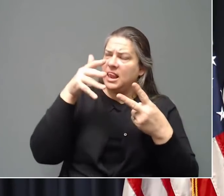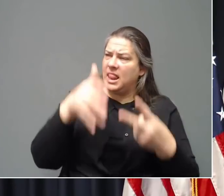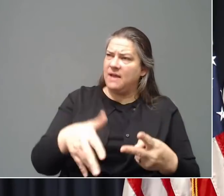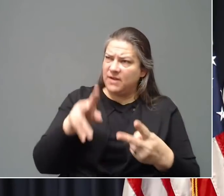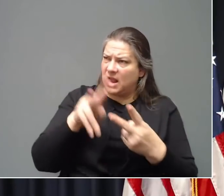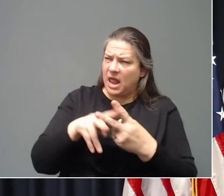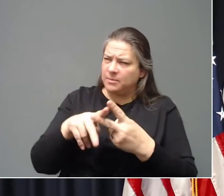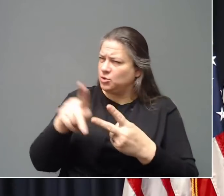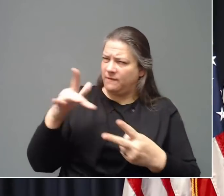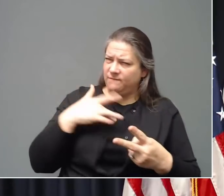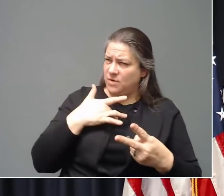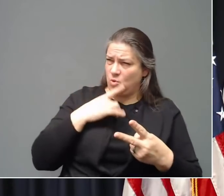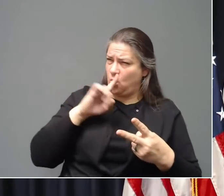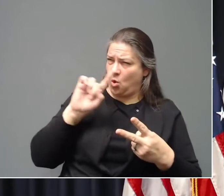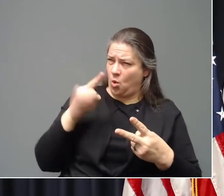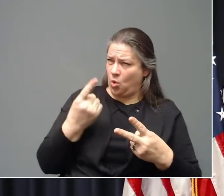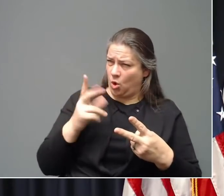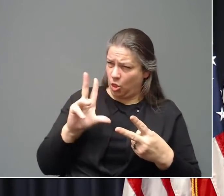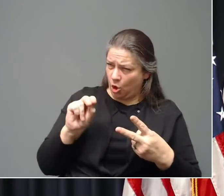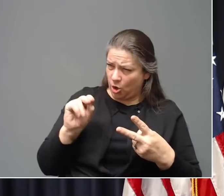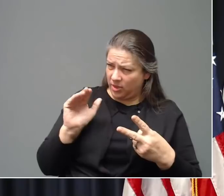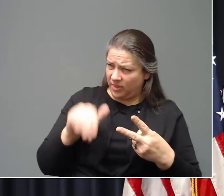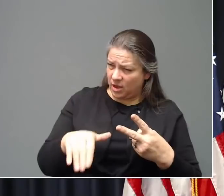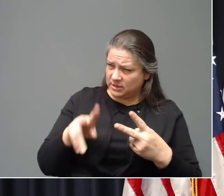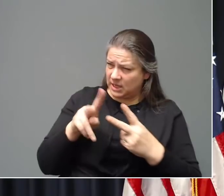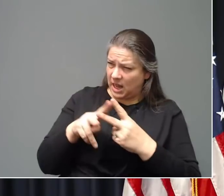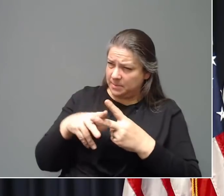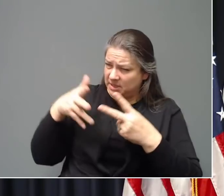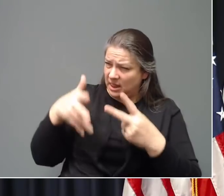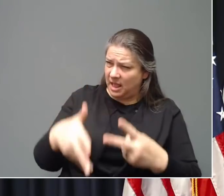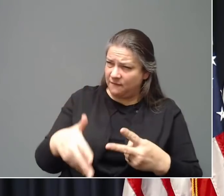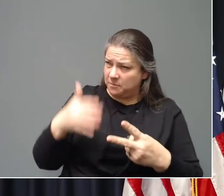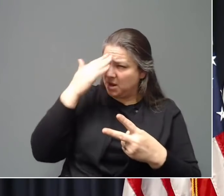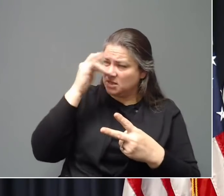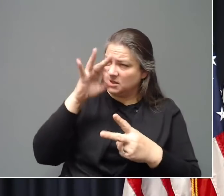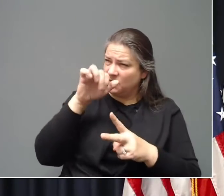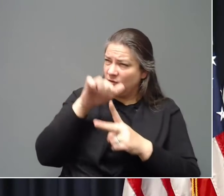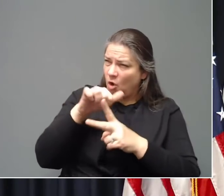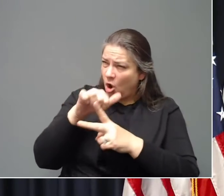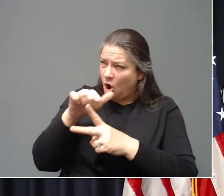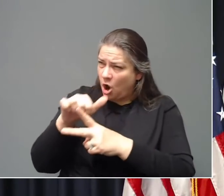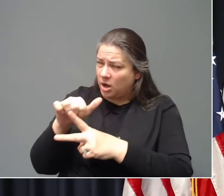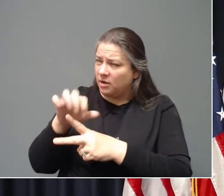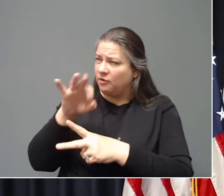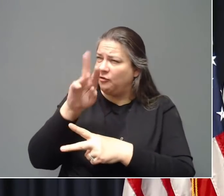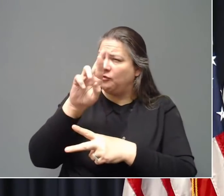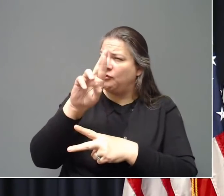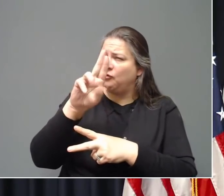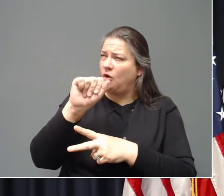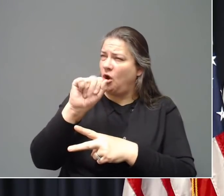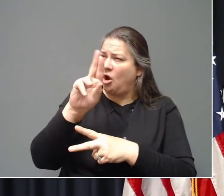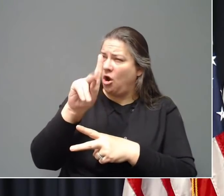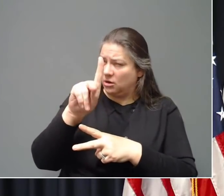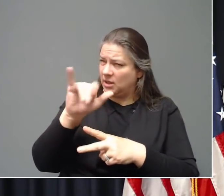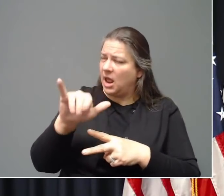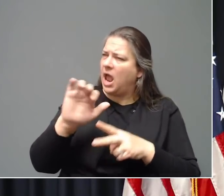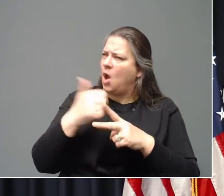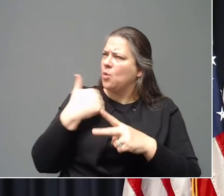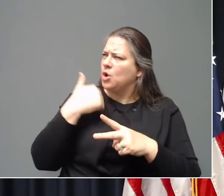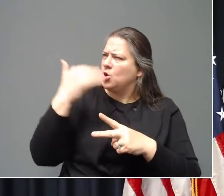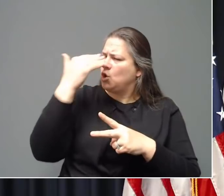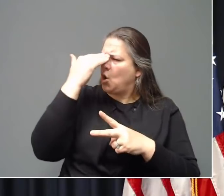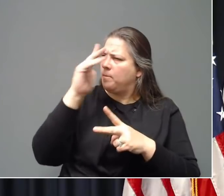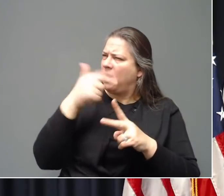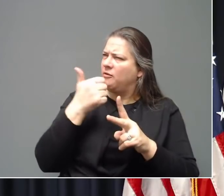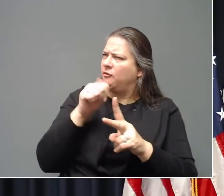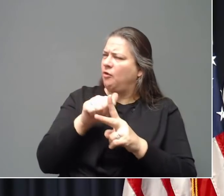just 30,000 and because of all the fraud involved. How do we know about that fraud, and especially people who've